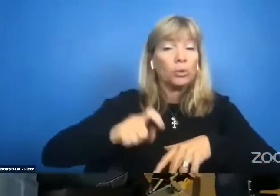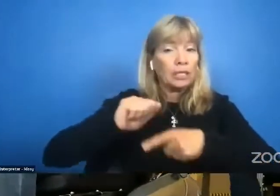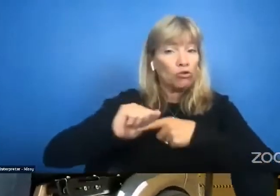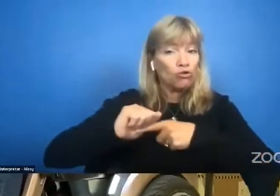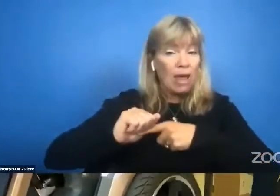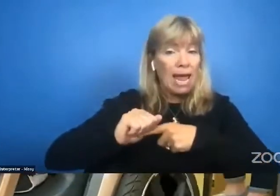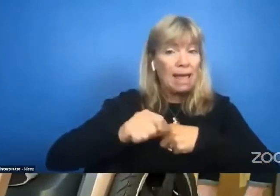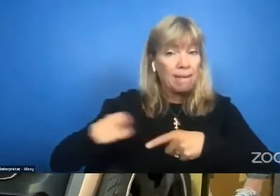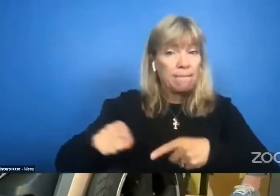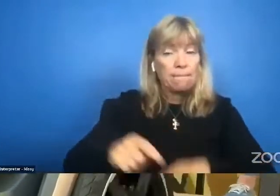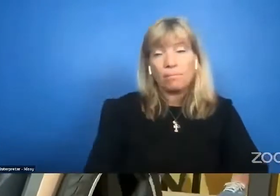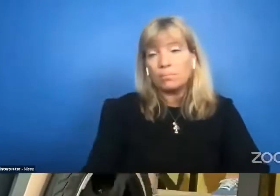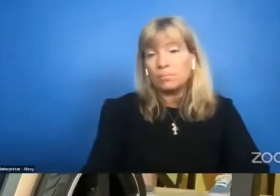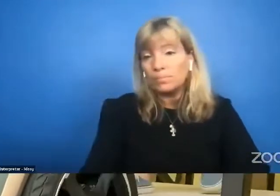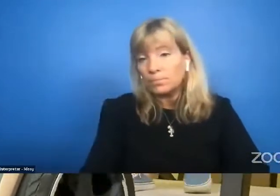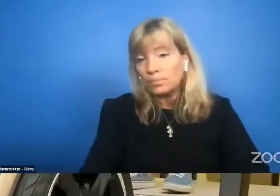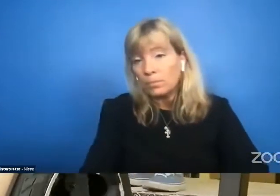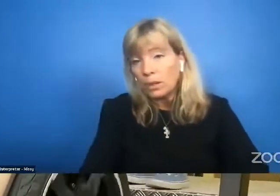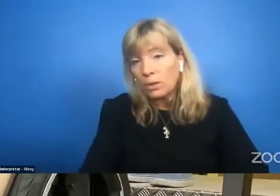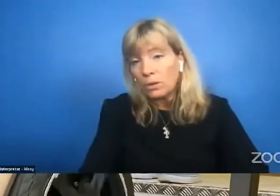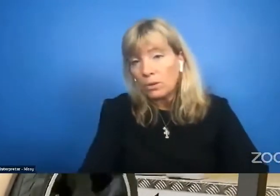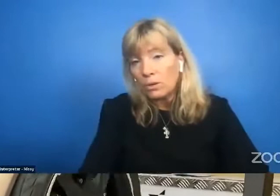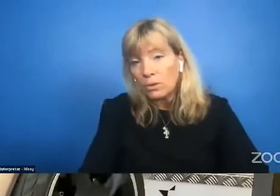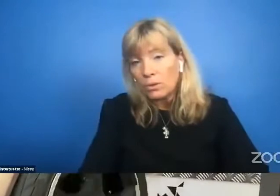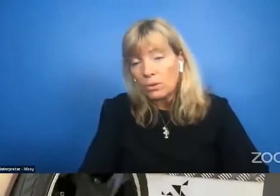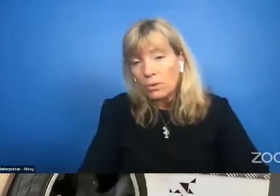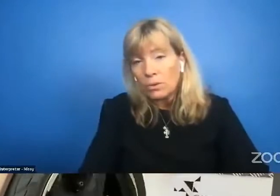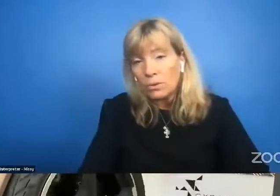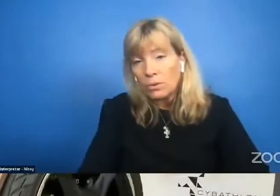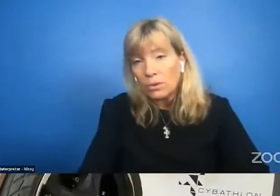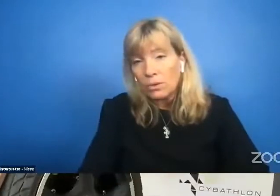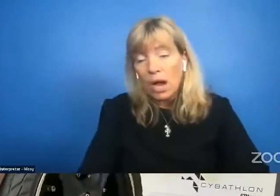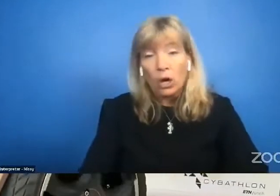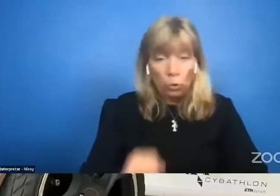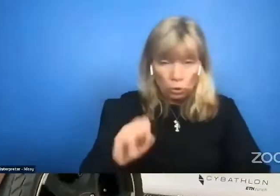imagine if the stairs are even higher, you're quite high above the ground.